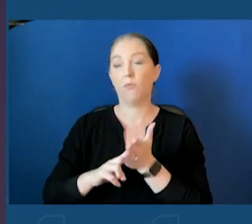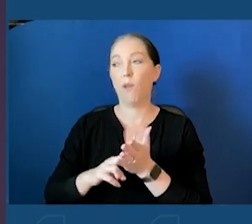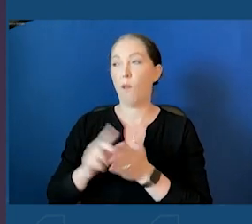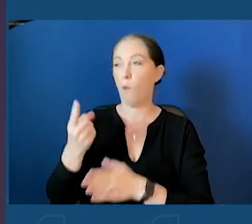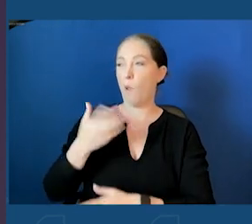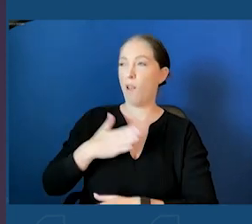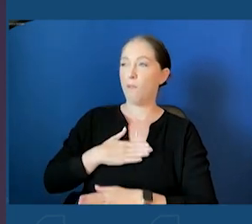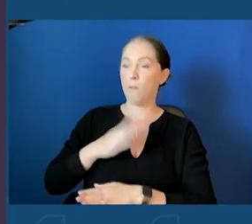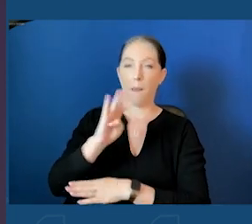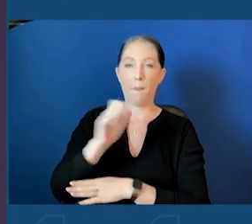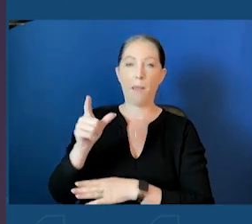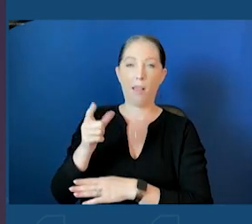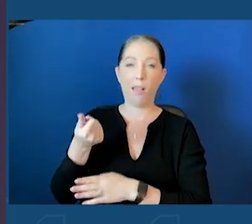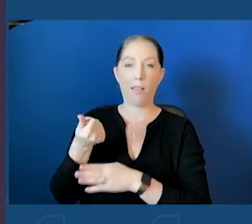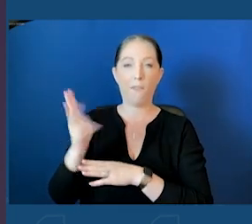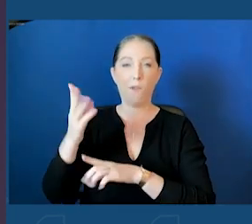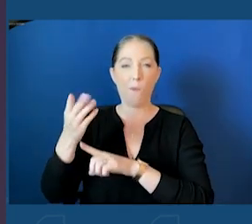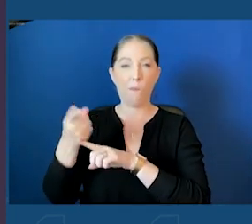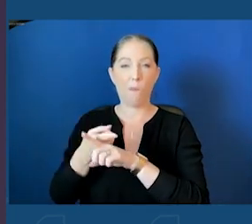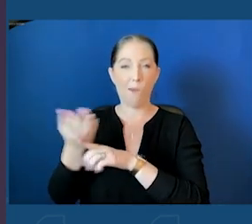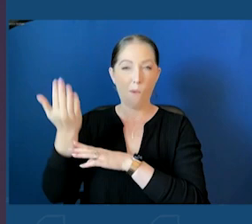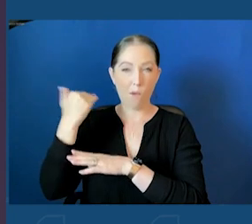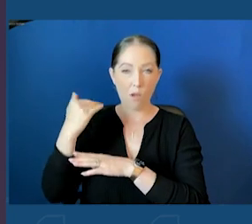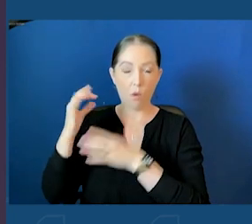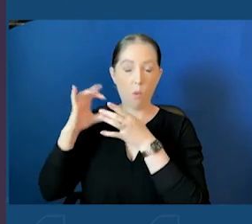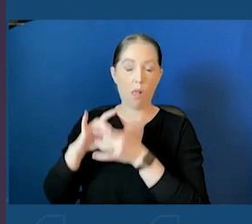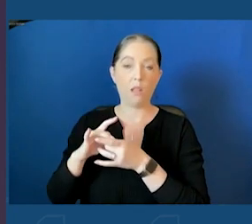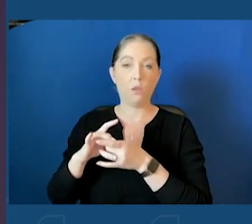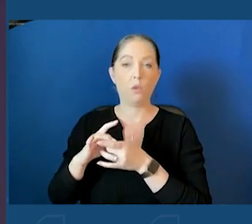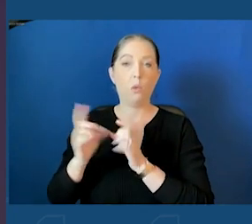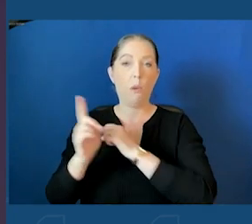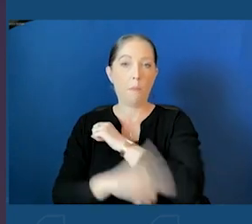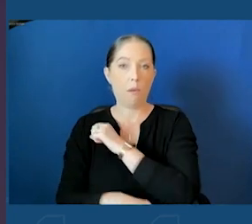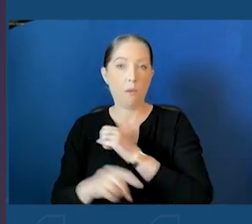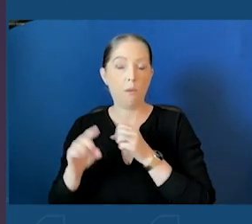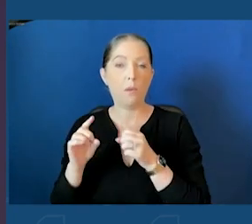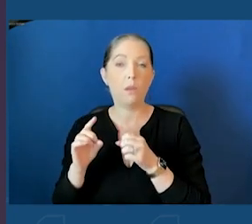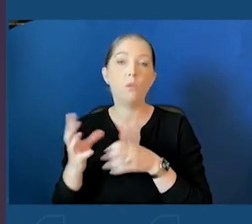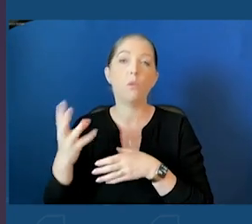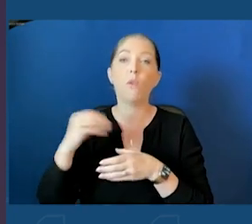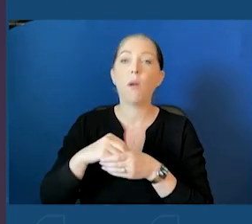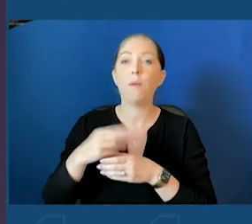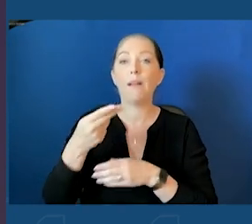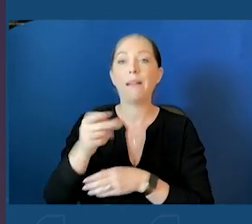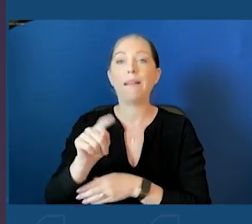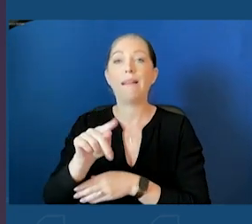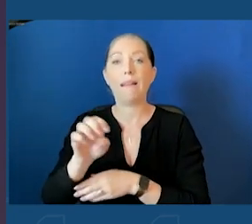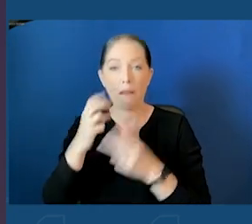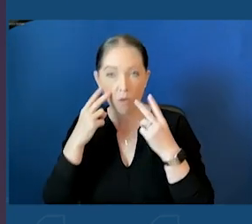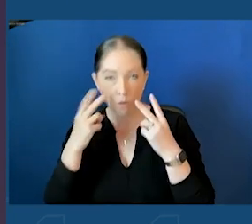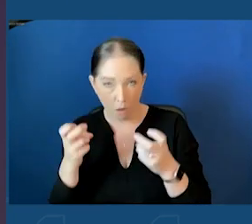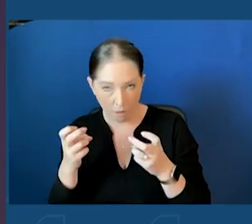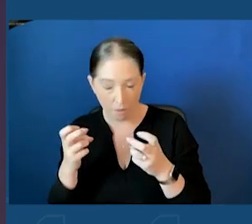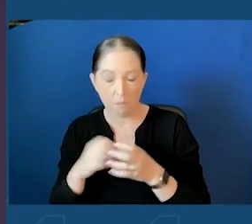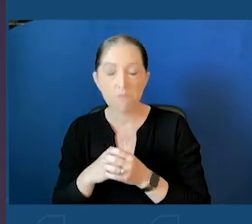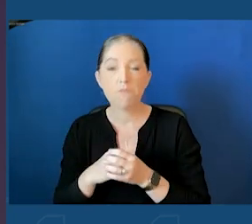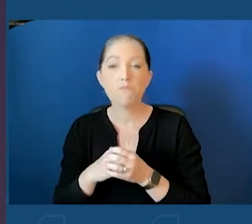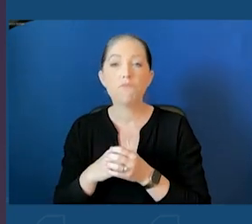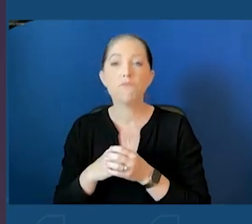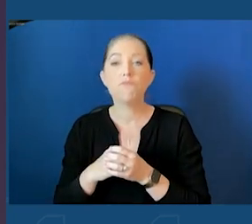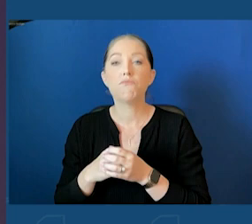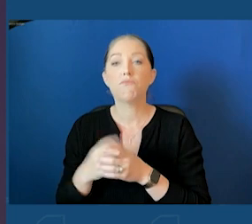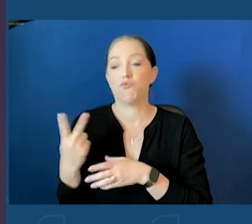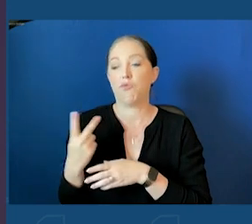several months ago dealing with penalties involving hate crime that I did with